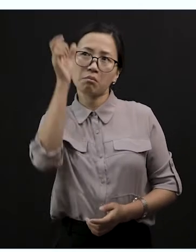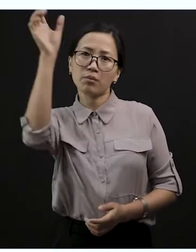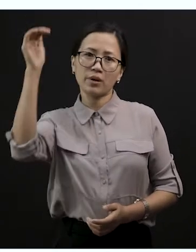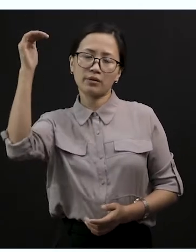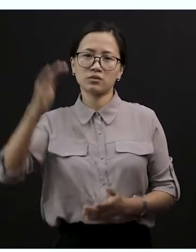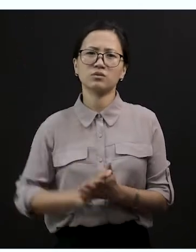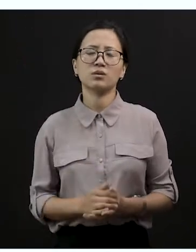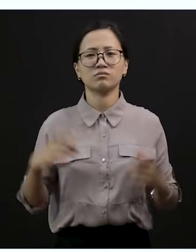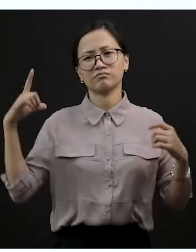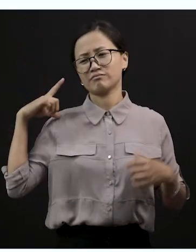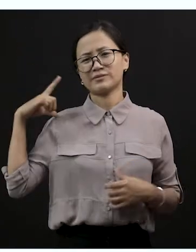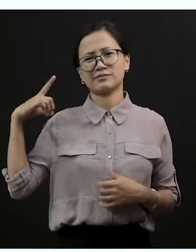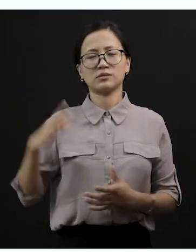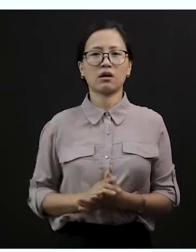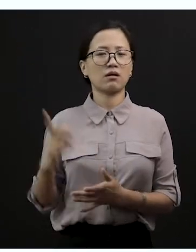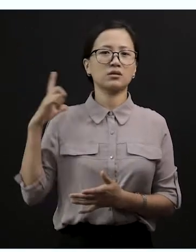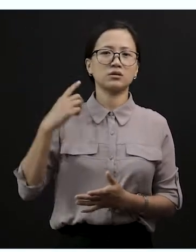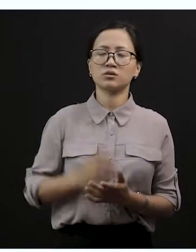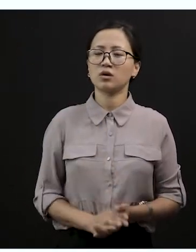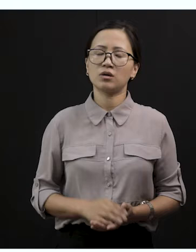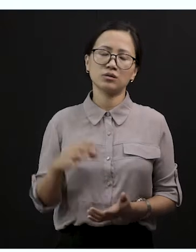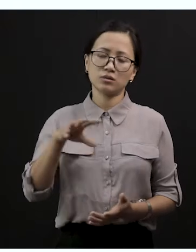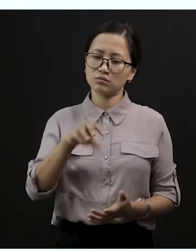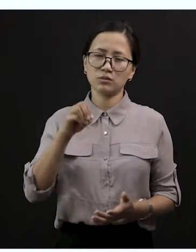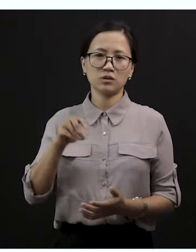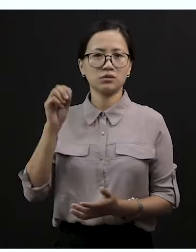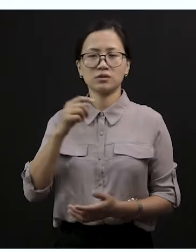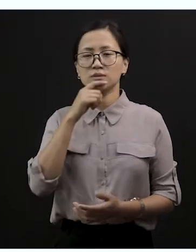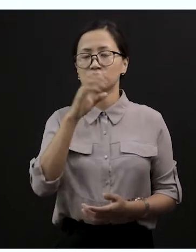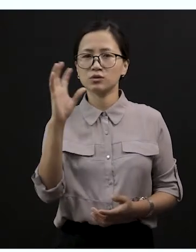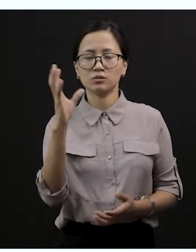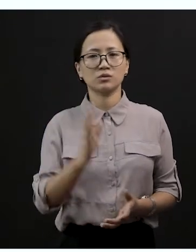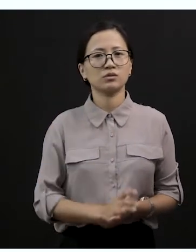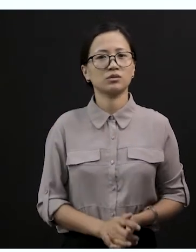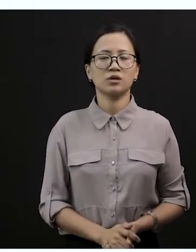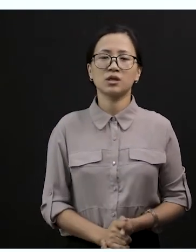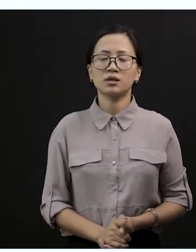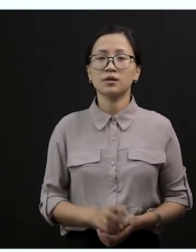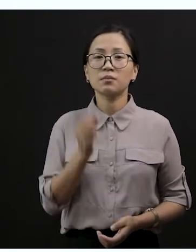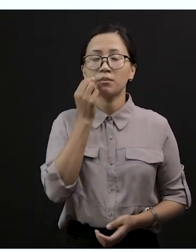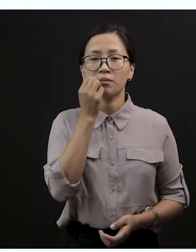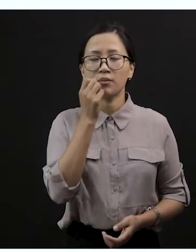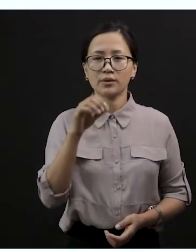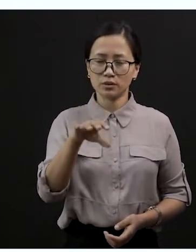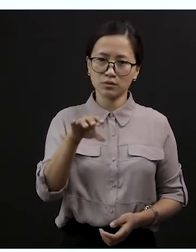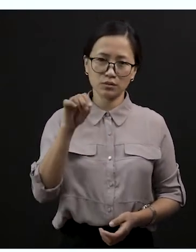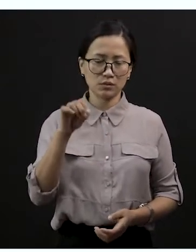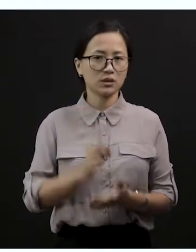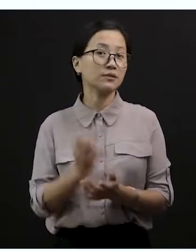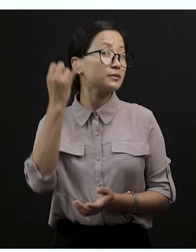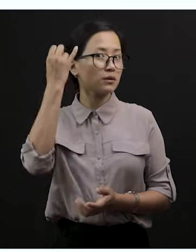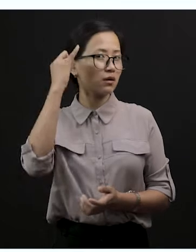away to get the tomatoes. So he had an idea. Lima thought, maybe I will get some